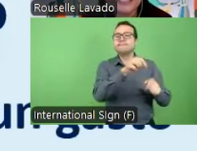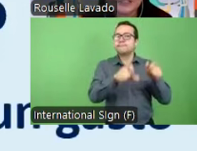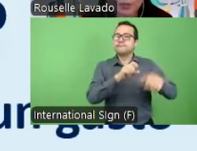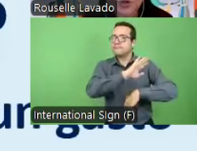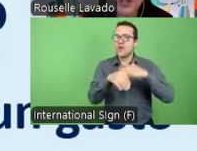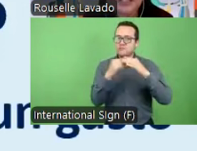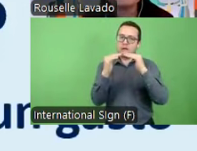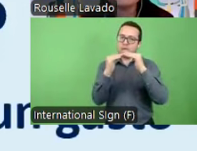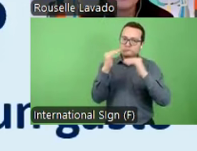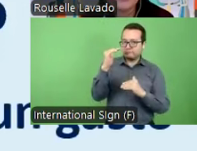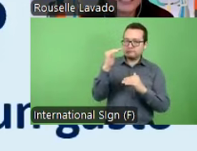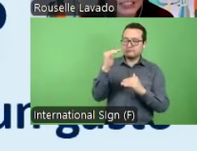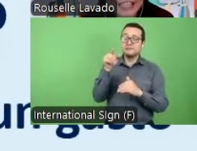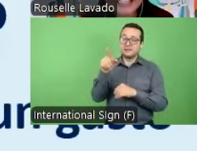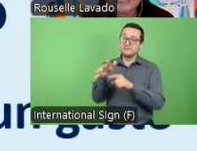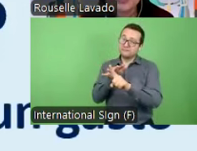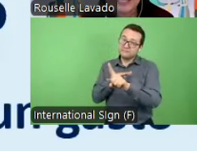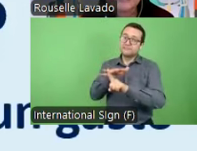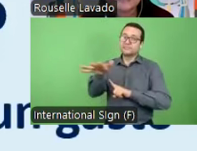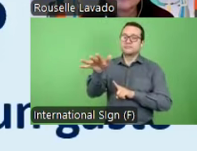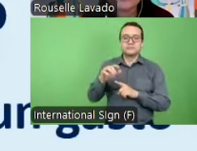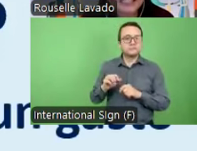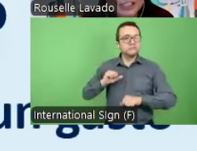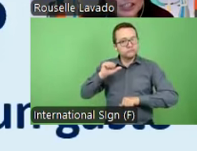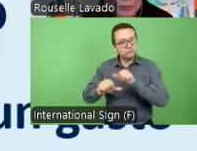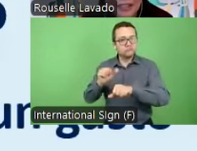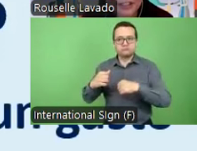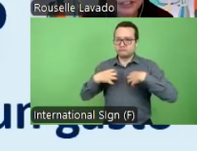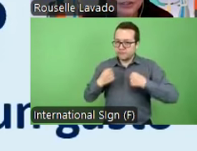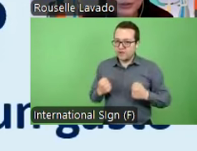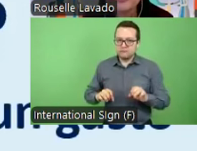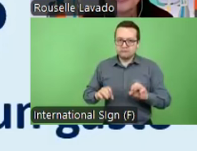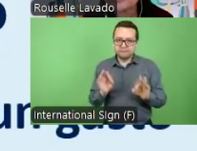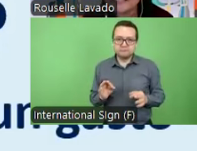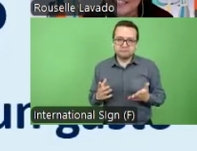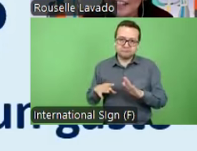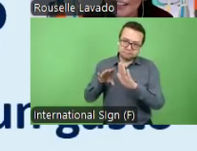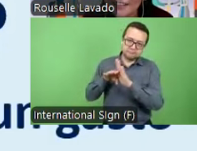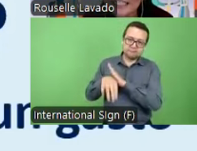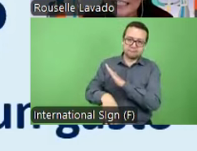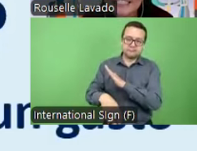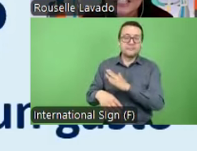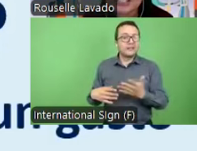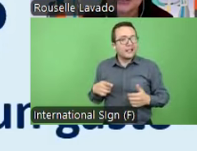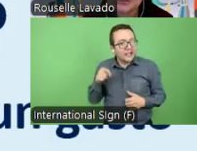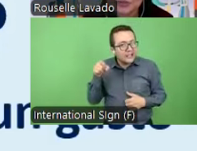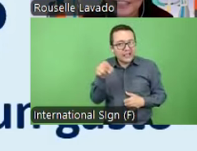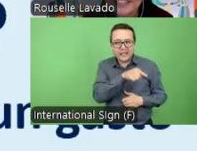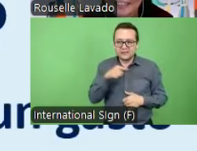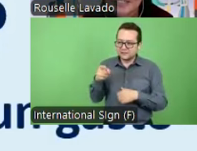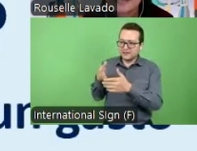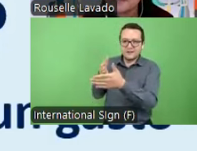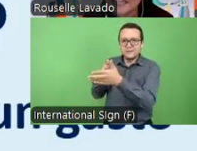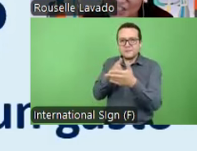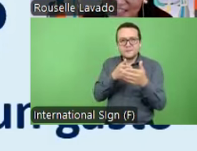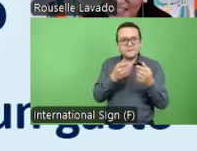we'll explore, understanding and tracking these financial barriers through better data is essential to